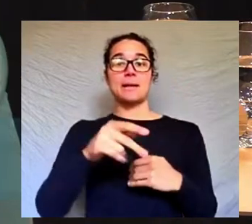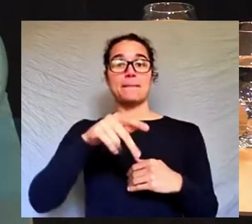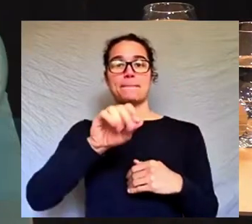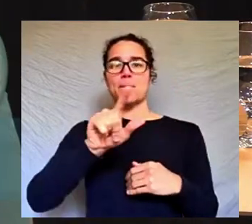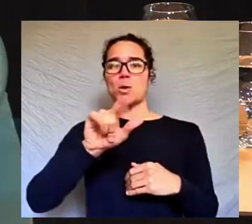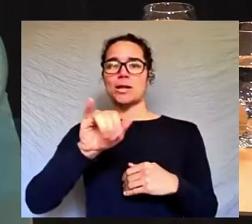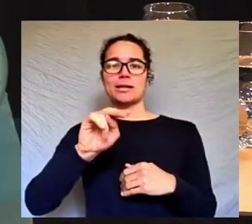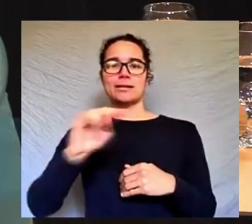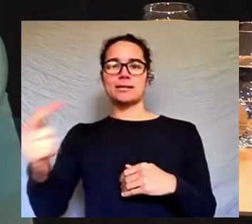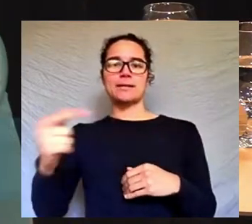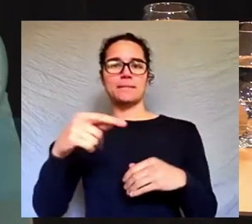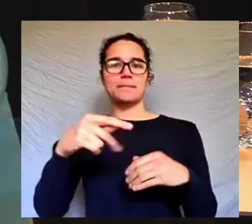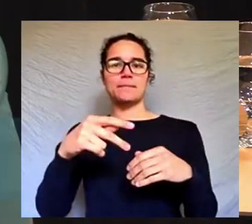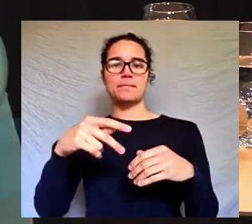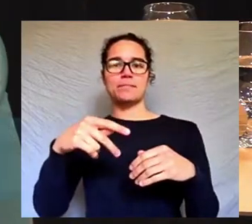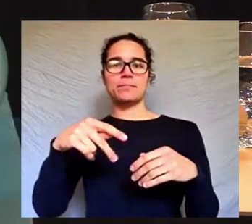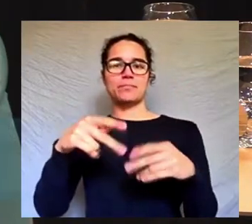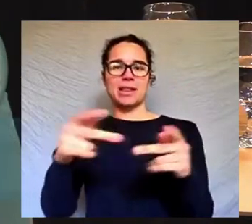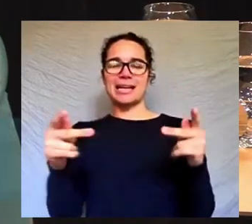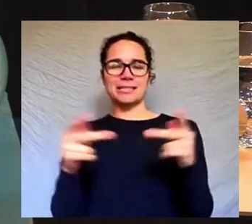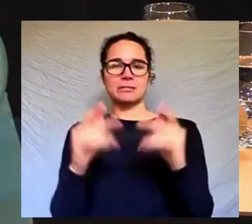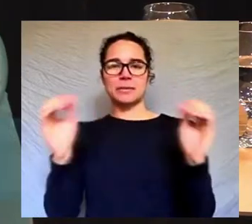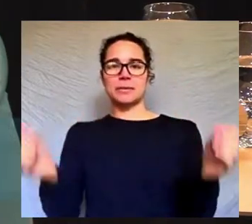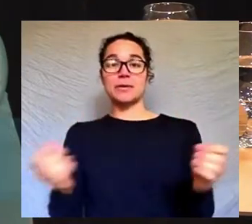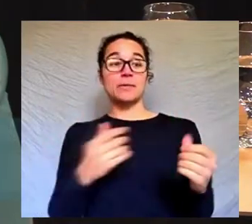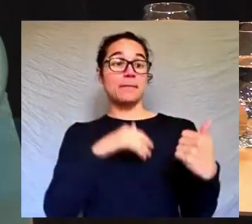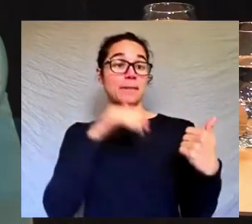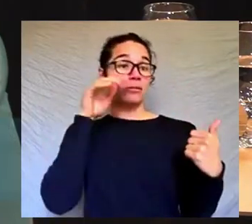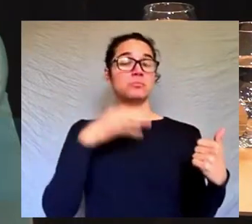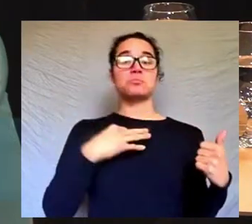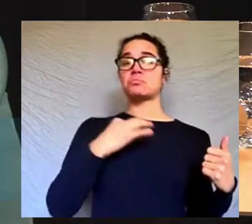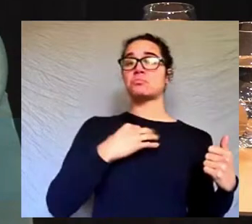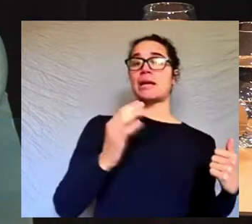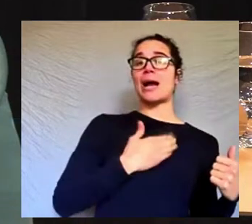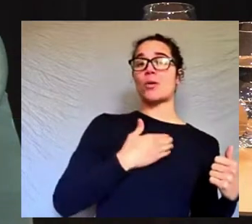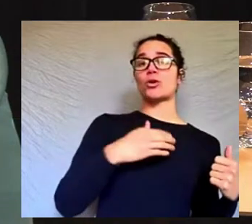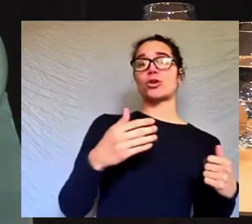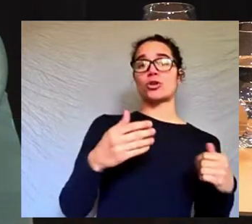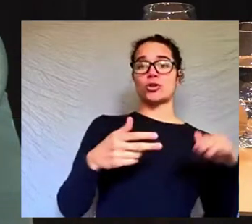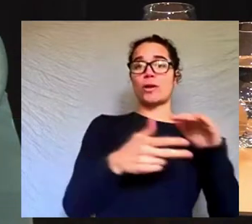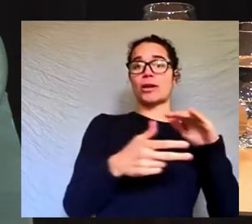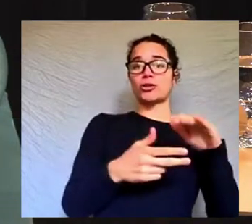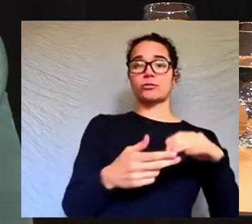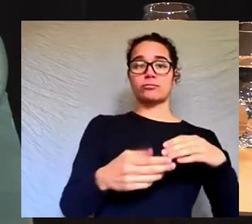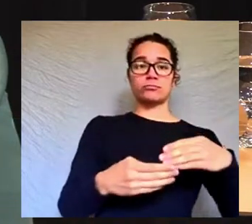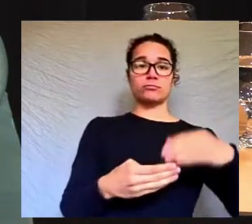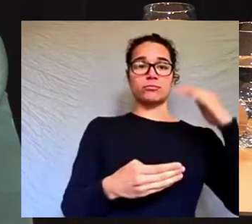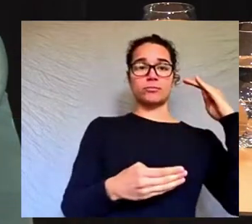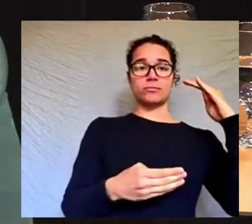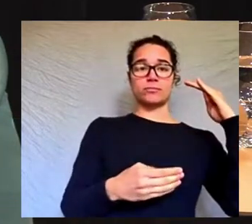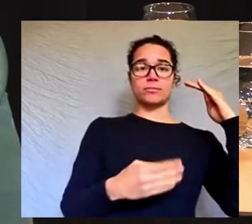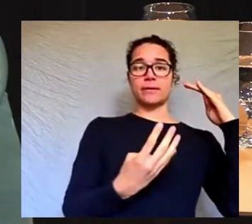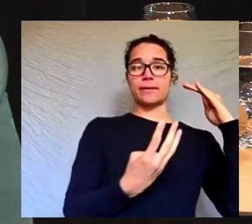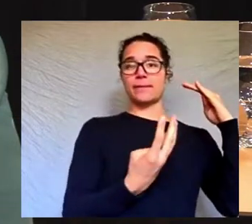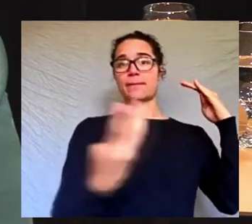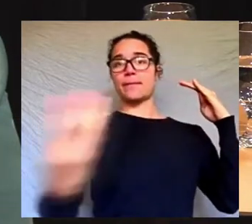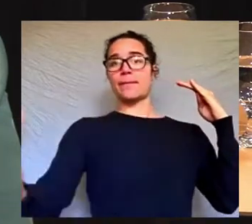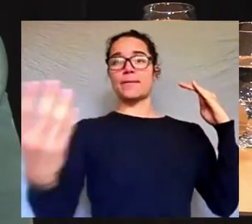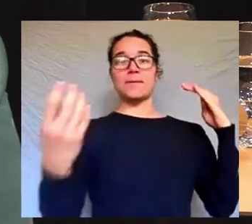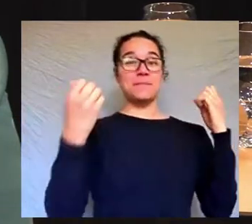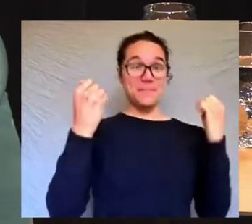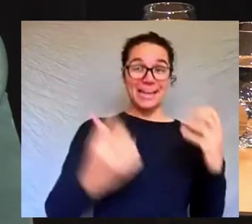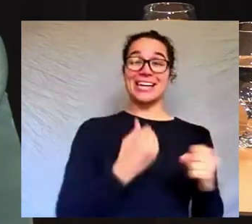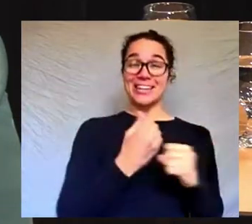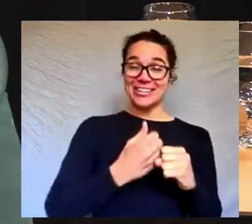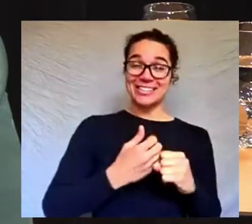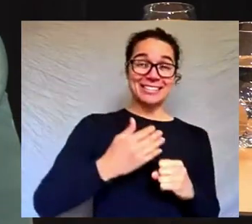So for many years— This was in New Orleans? This was in New Orleans. So for many years, our garage was where people came to vote.